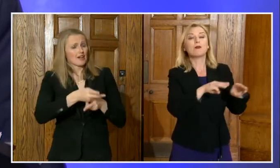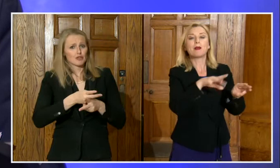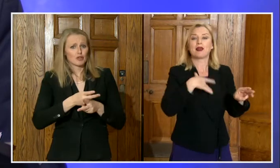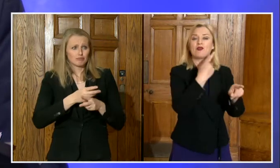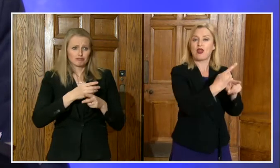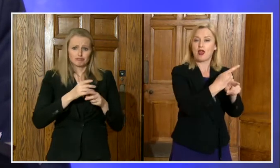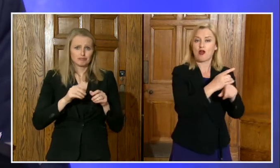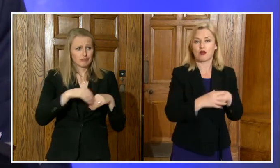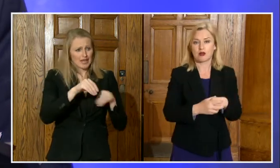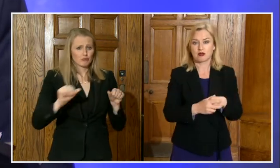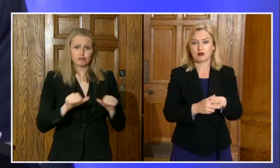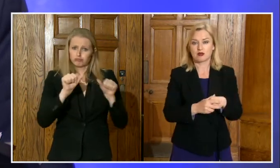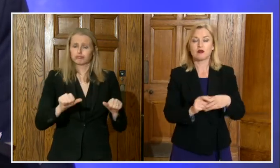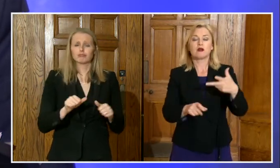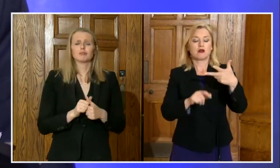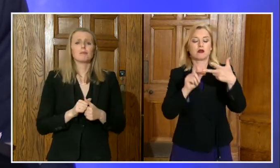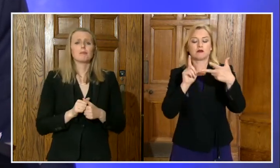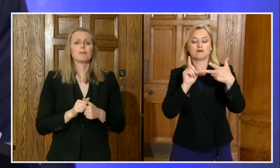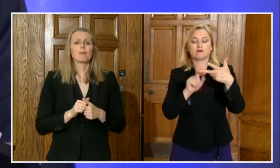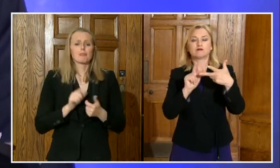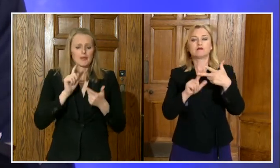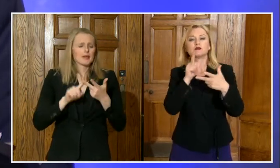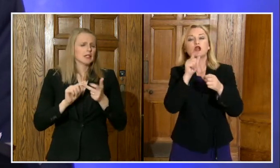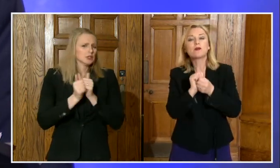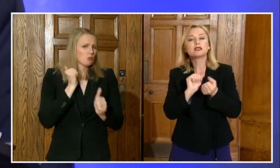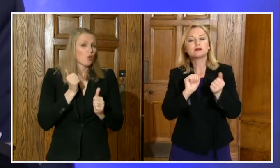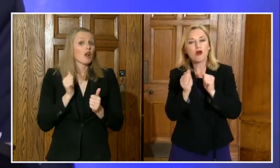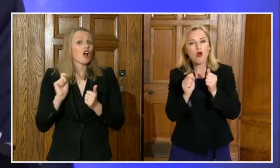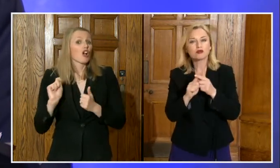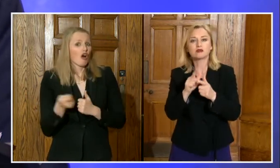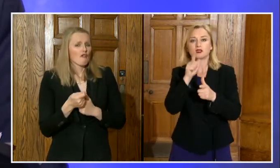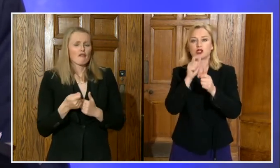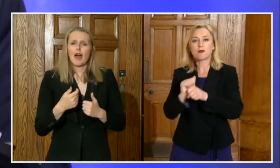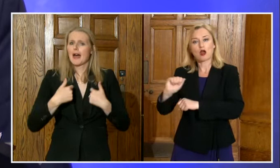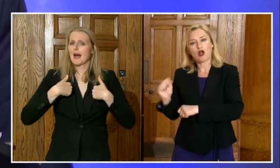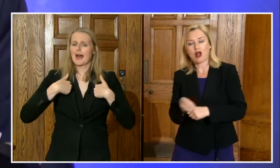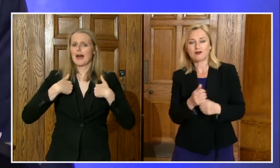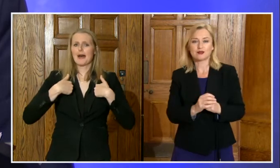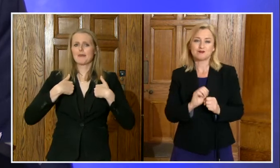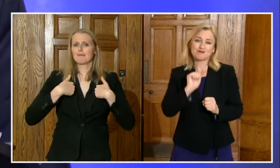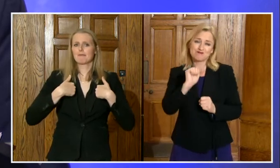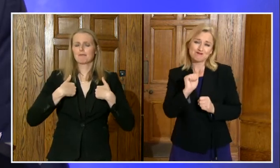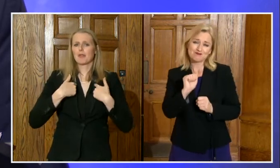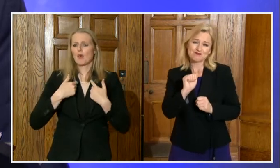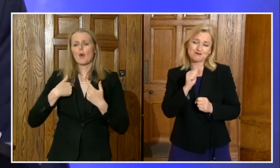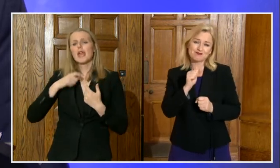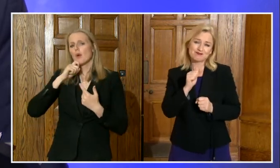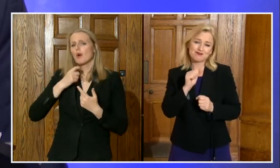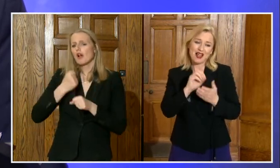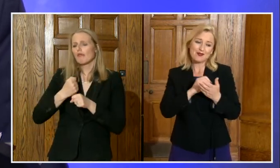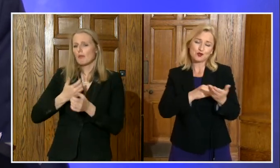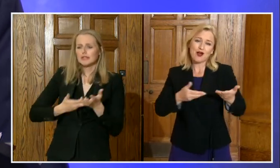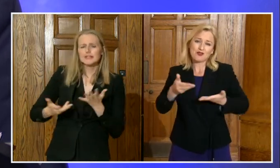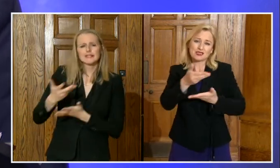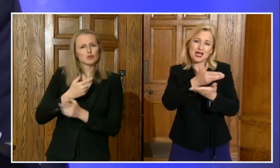as well. In regards to the specifics of sport and golf, that will be a decision and a conversation that will be had within the